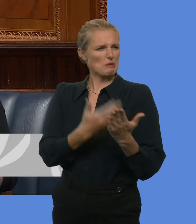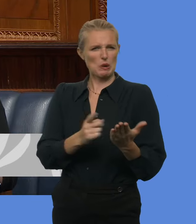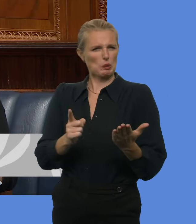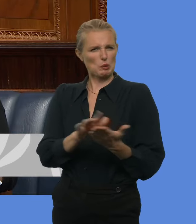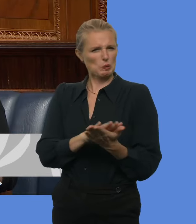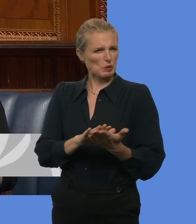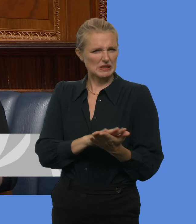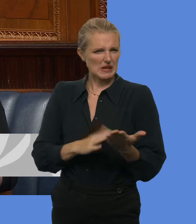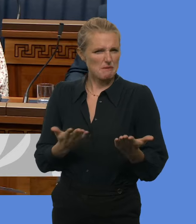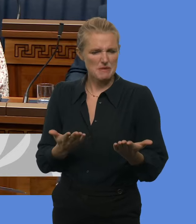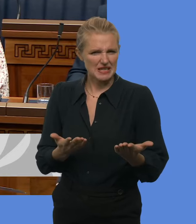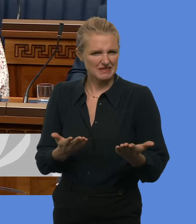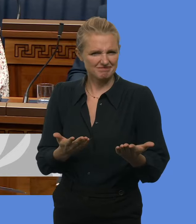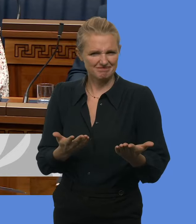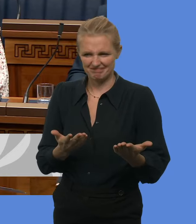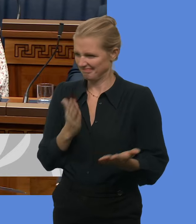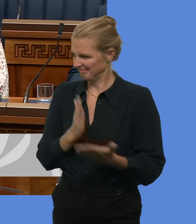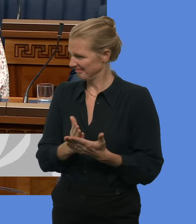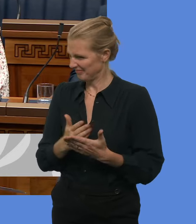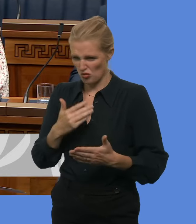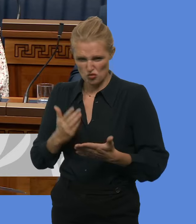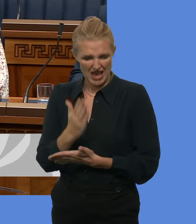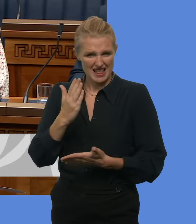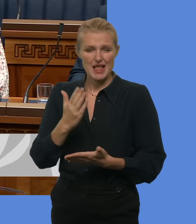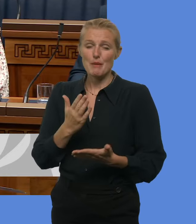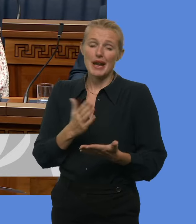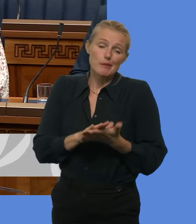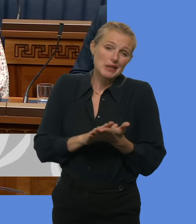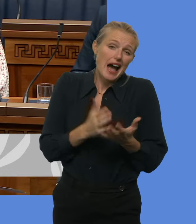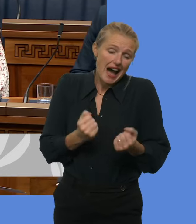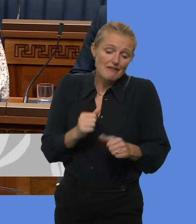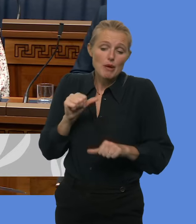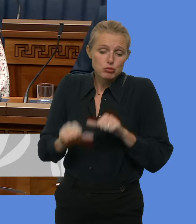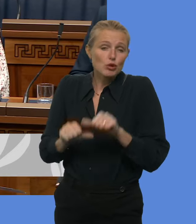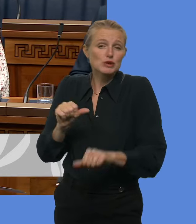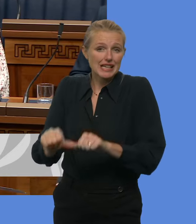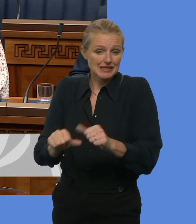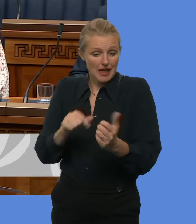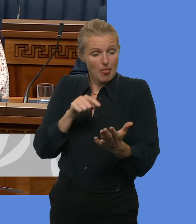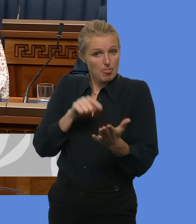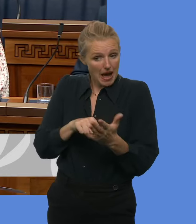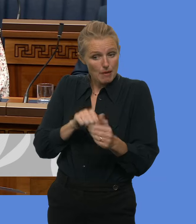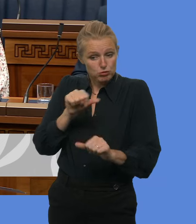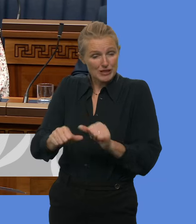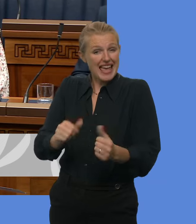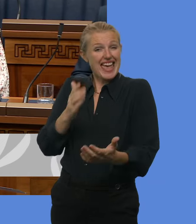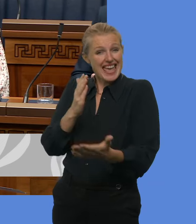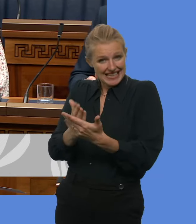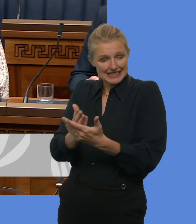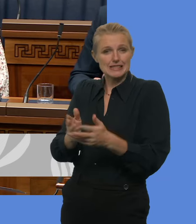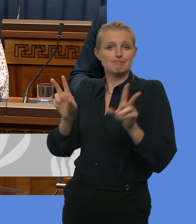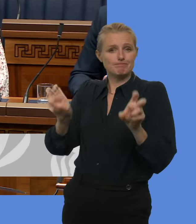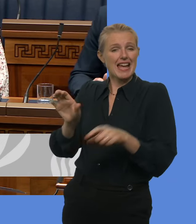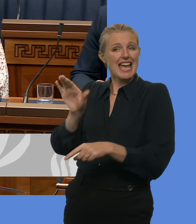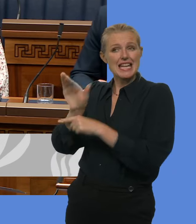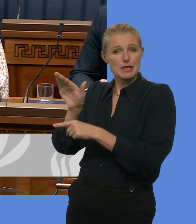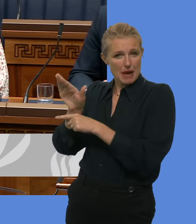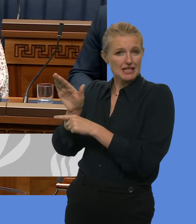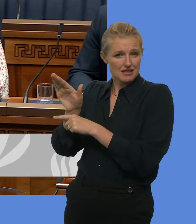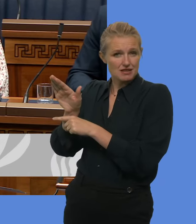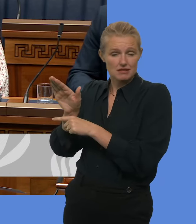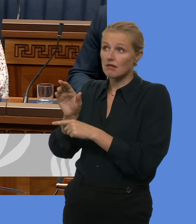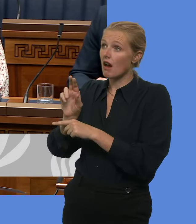what it actually means on the ground, but it does mean a process that is sufficiently independent that it is deemed under our